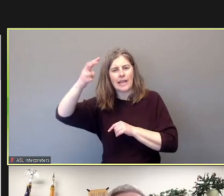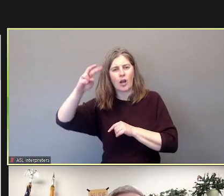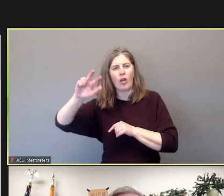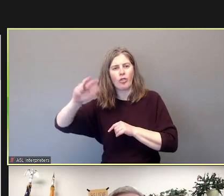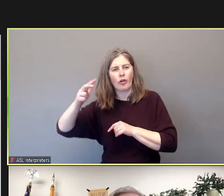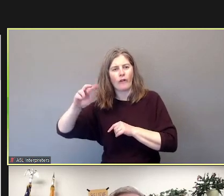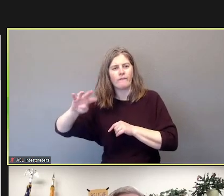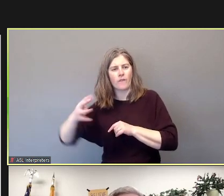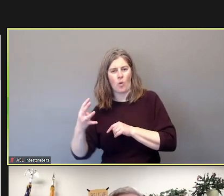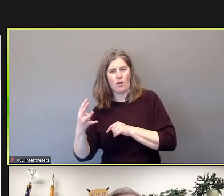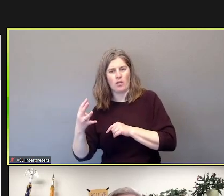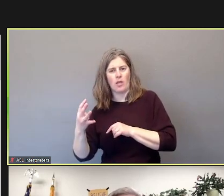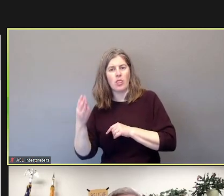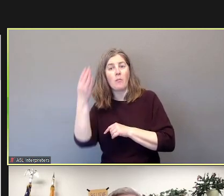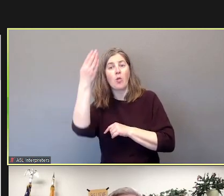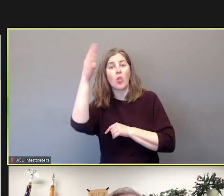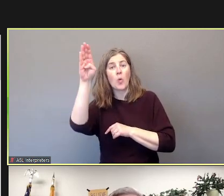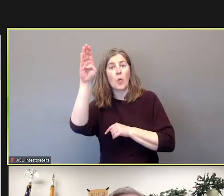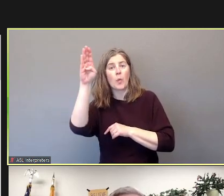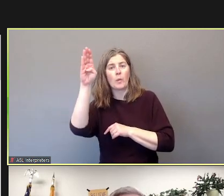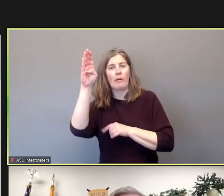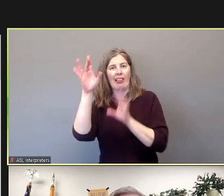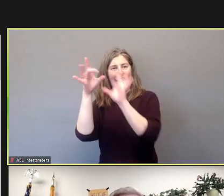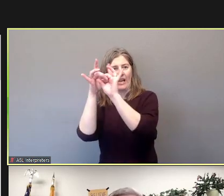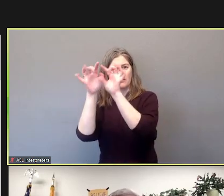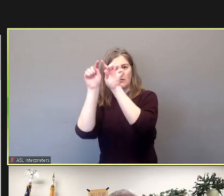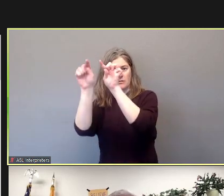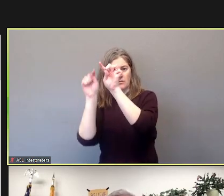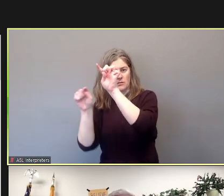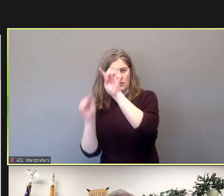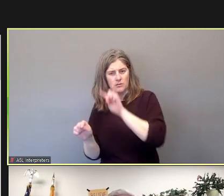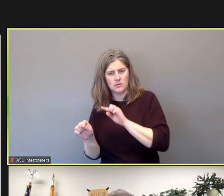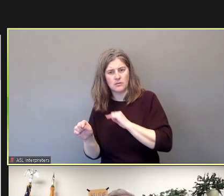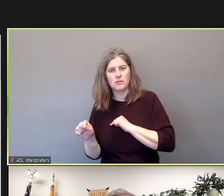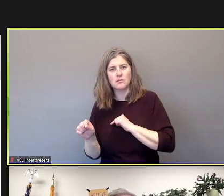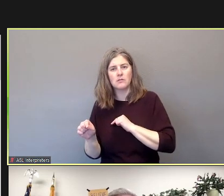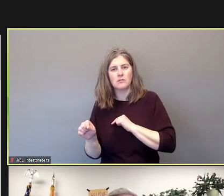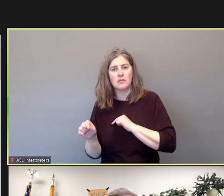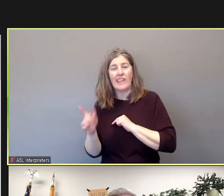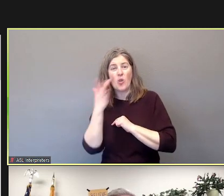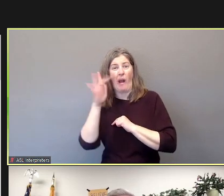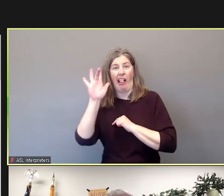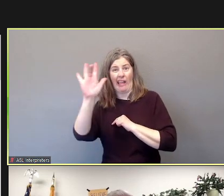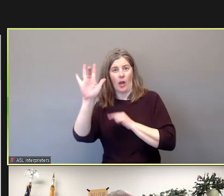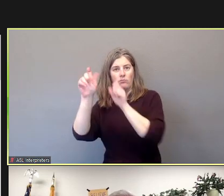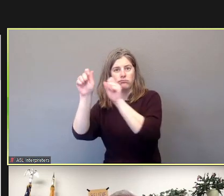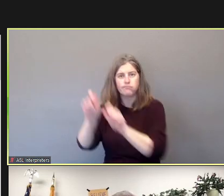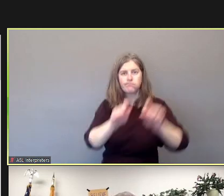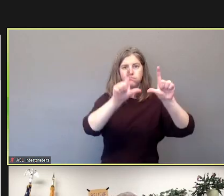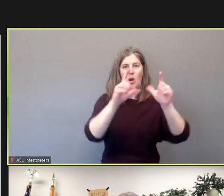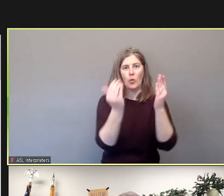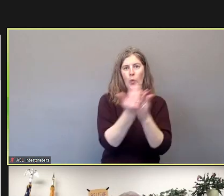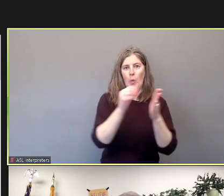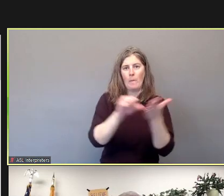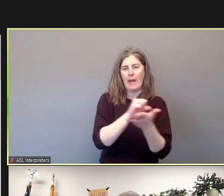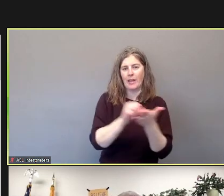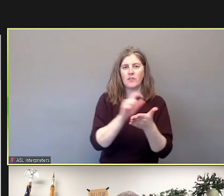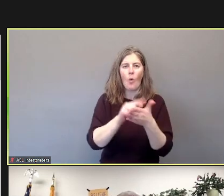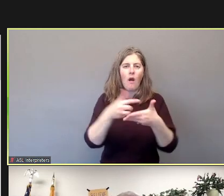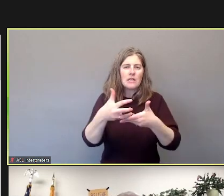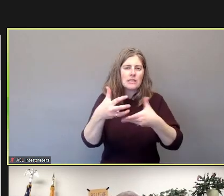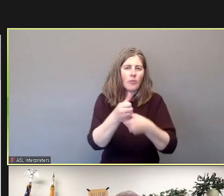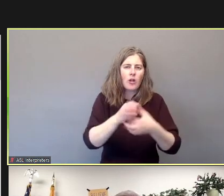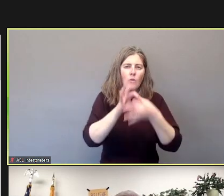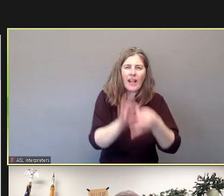here's that are blue, maybe Brianna, you can point those out, actually will take you to links of the summary of the